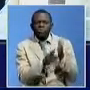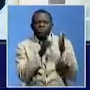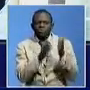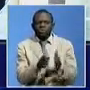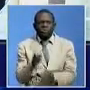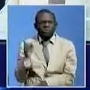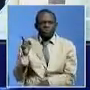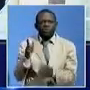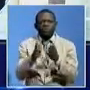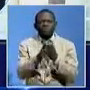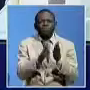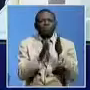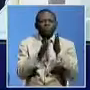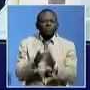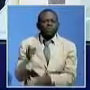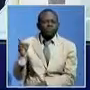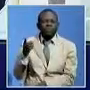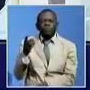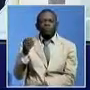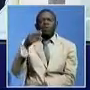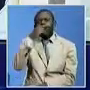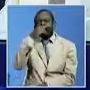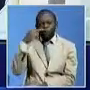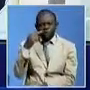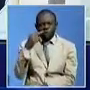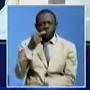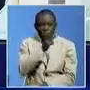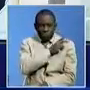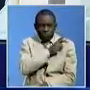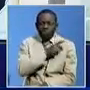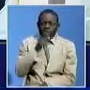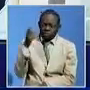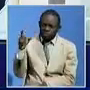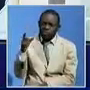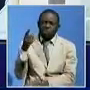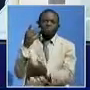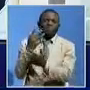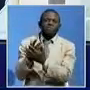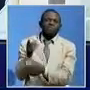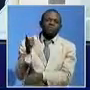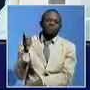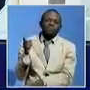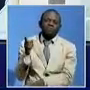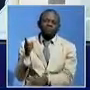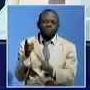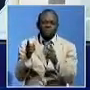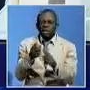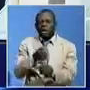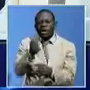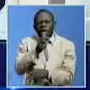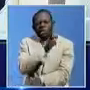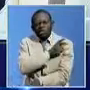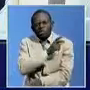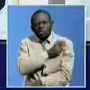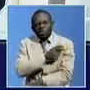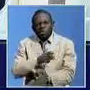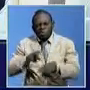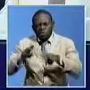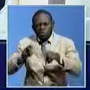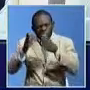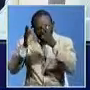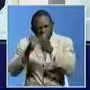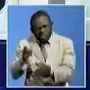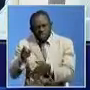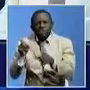for the offence of theft, while Detective Chief Inspector Mano Kayombo for the offence of theft by public